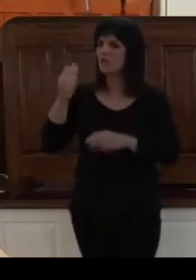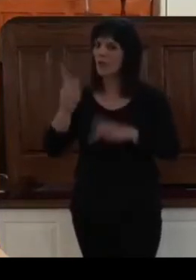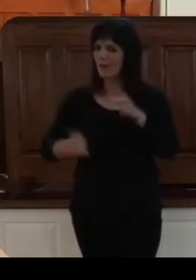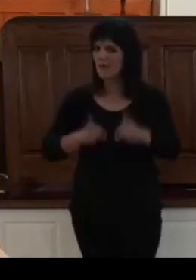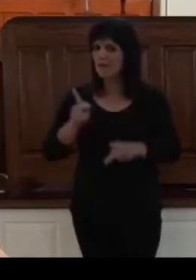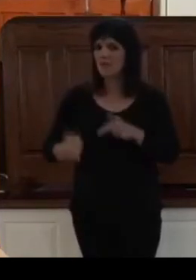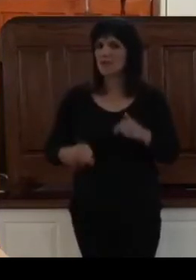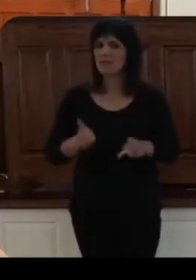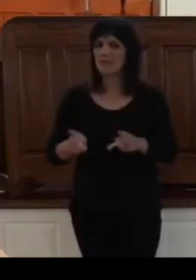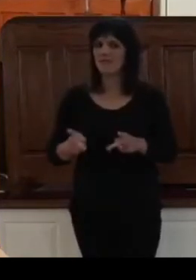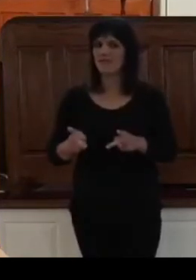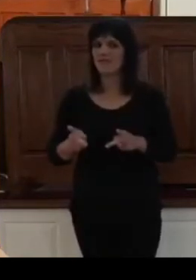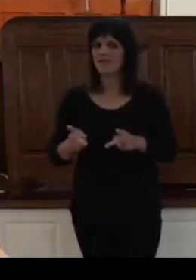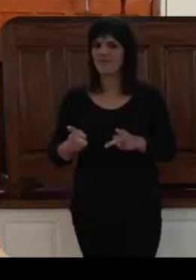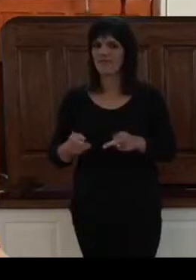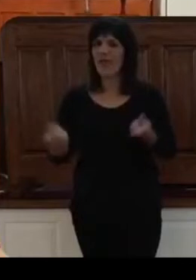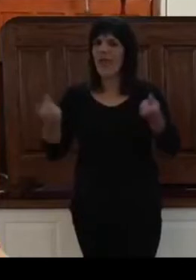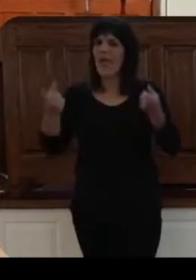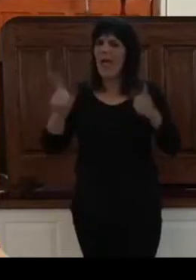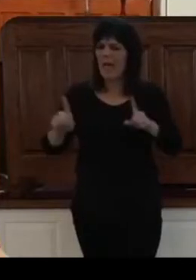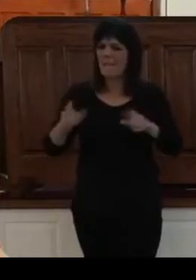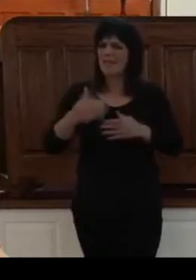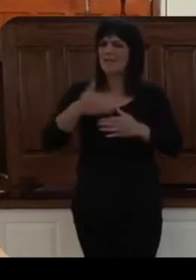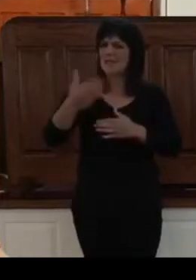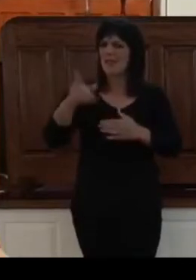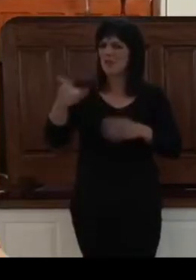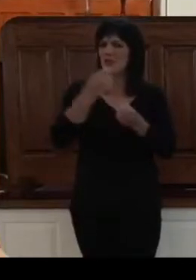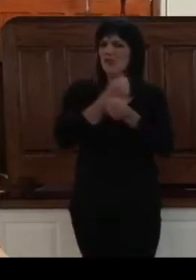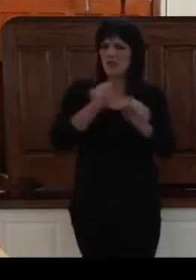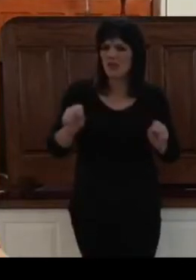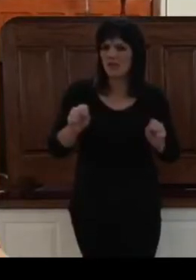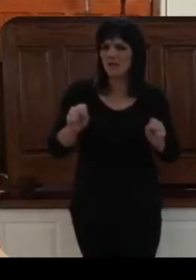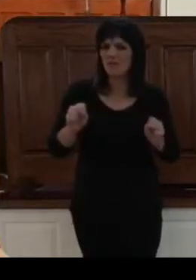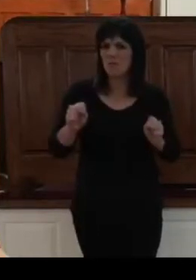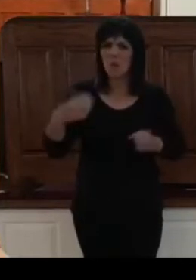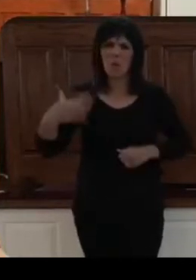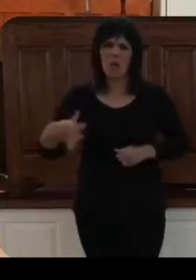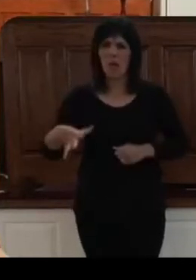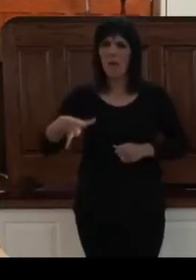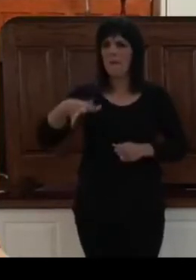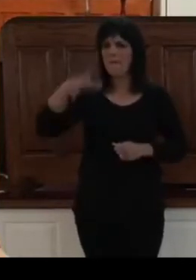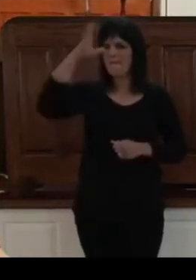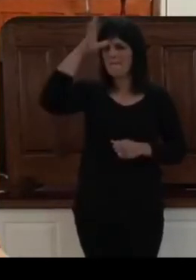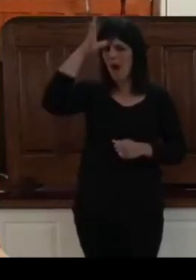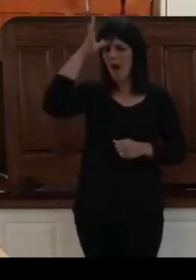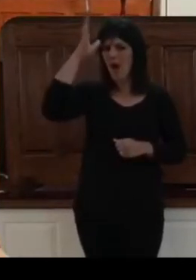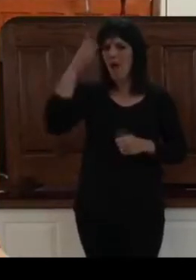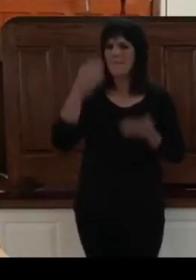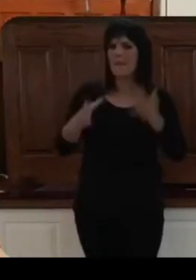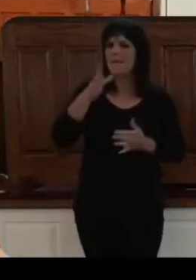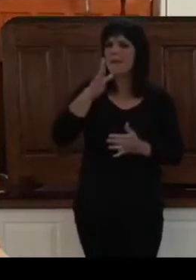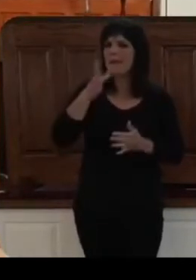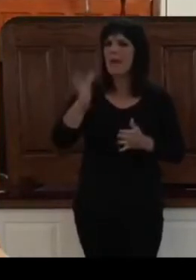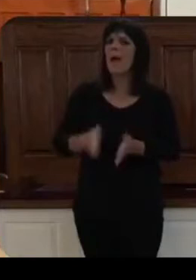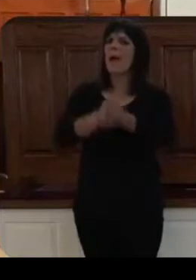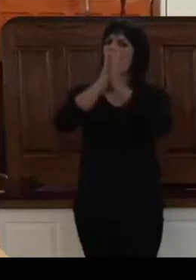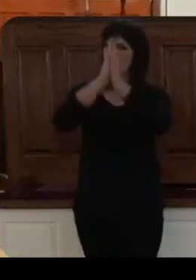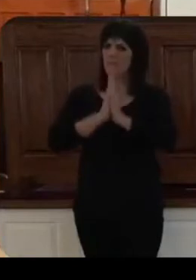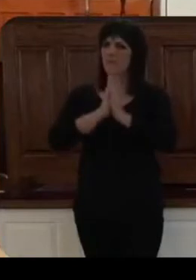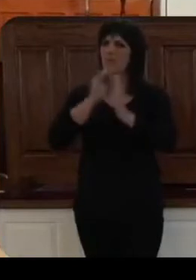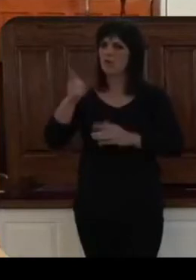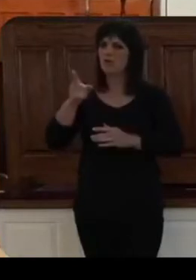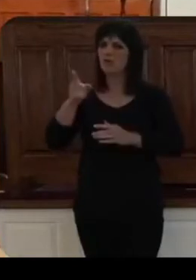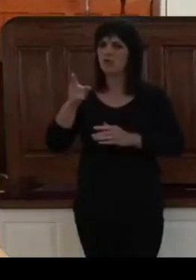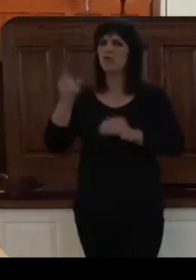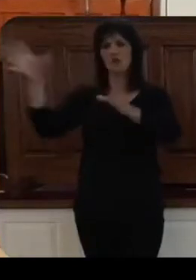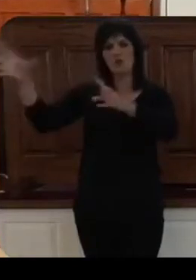think it typically happens after you're saved. Wow, mom or dad prayed you in, or whoever it was prayed you in. You prayed that prayer. You accepted Jesus.